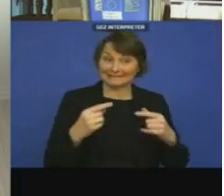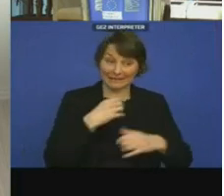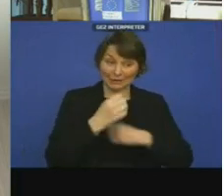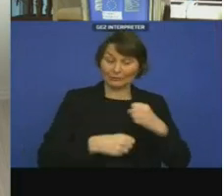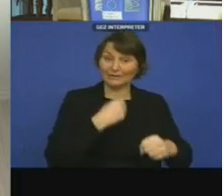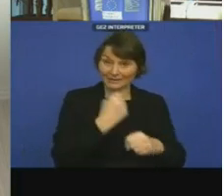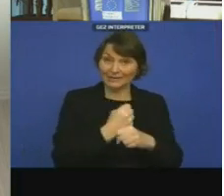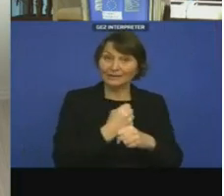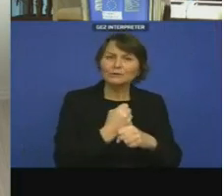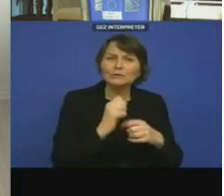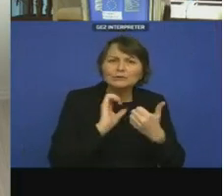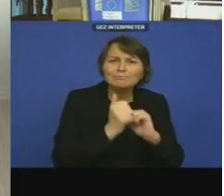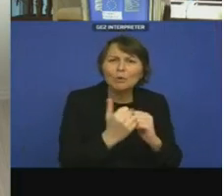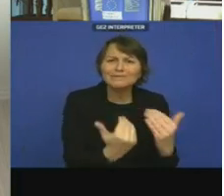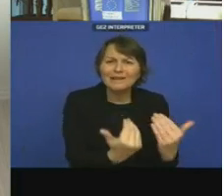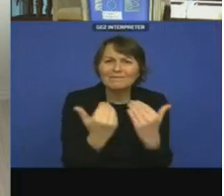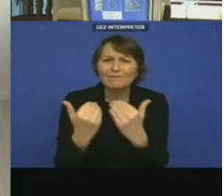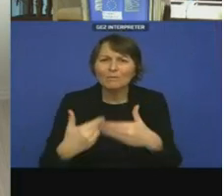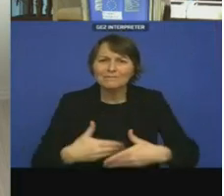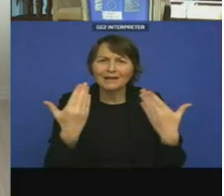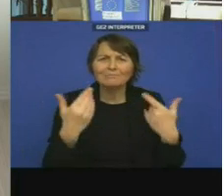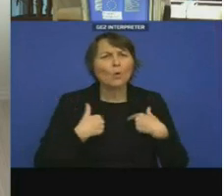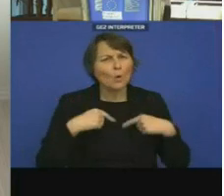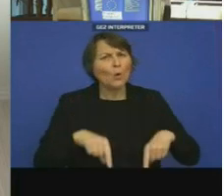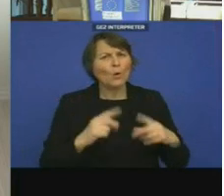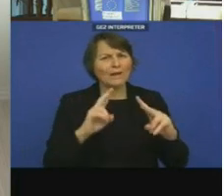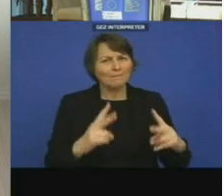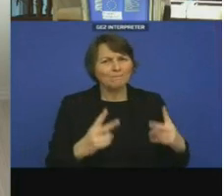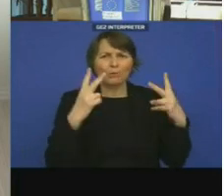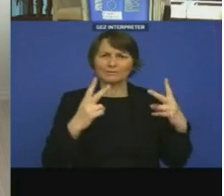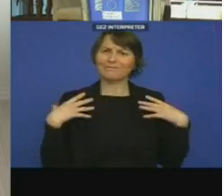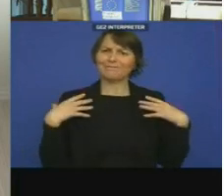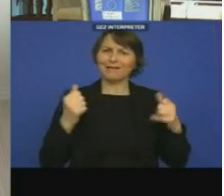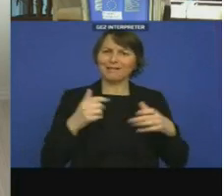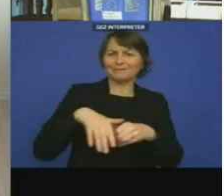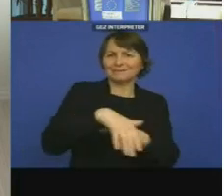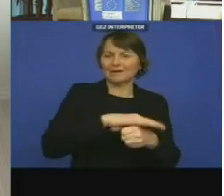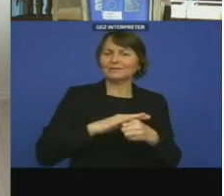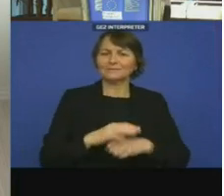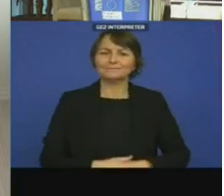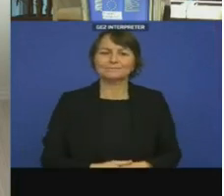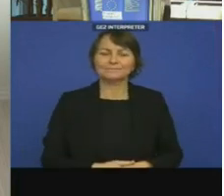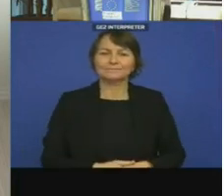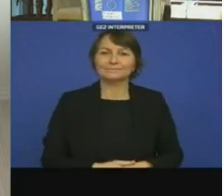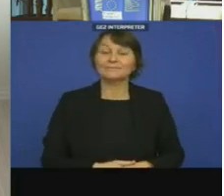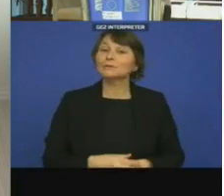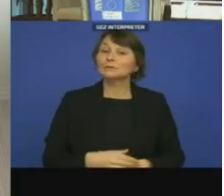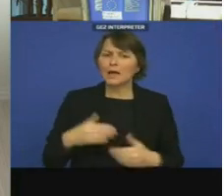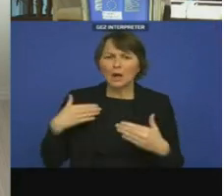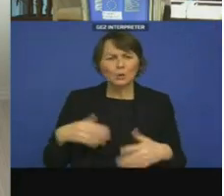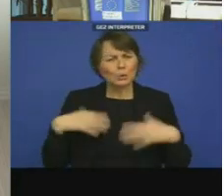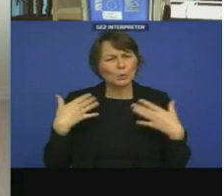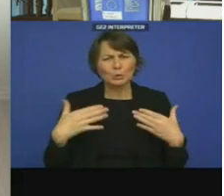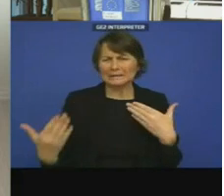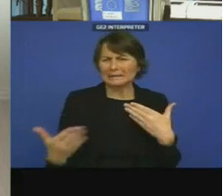very relevant and important for the whole sports sector and its recovery. After a difficult year, for all of us,